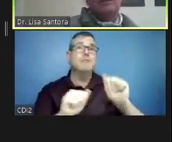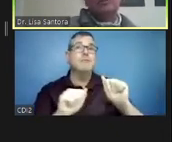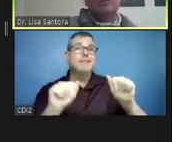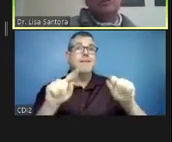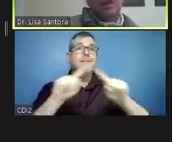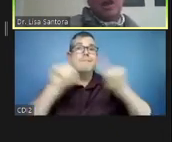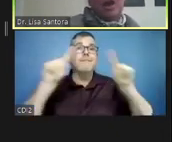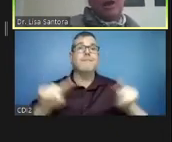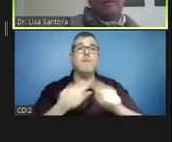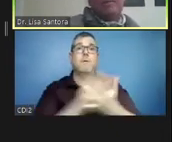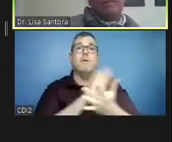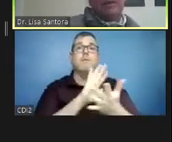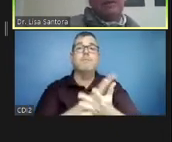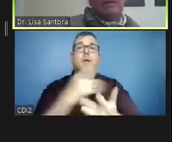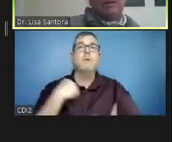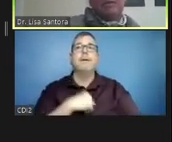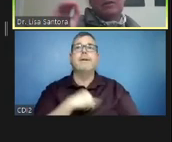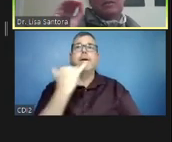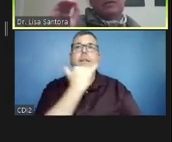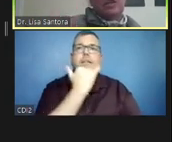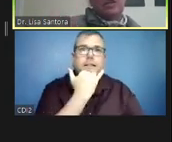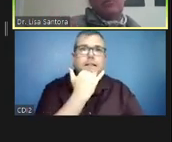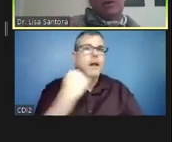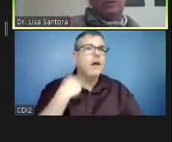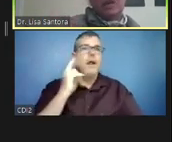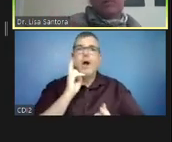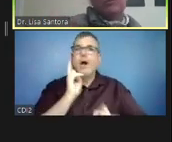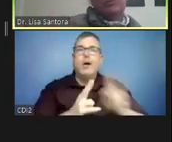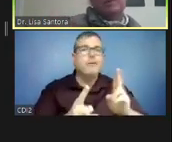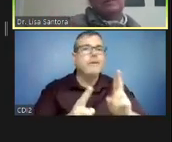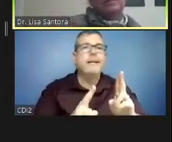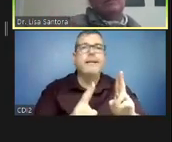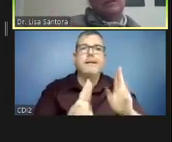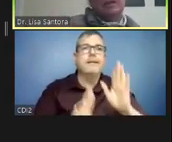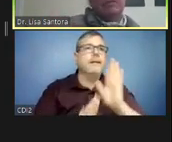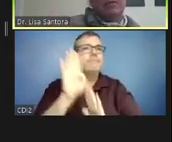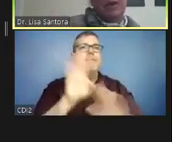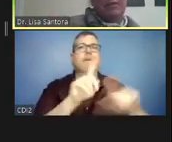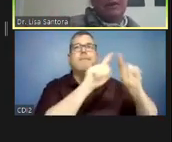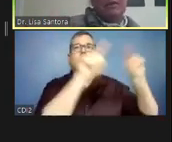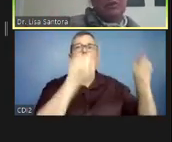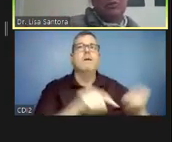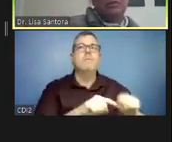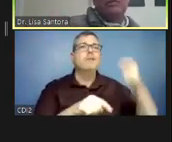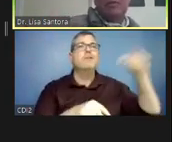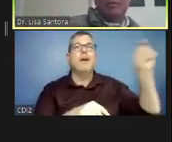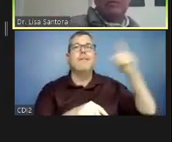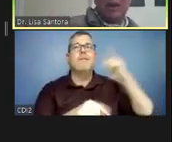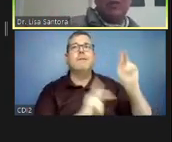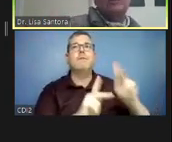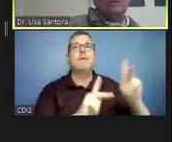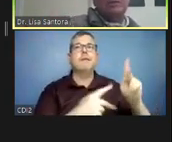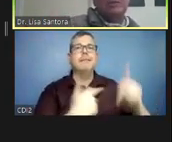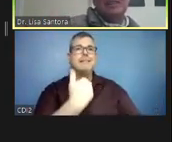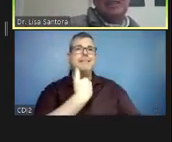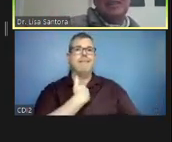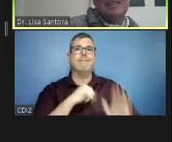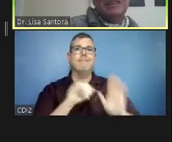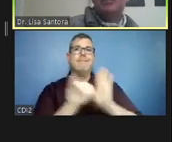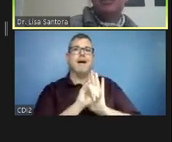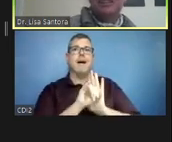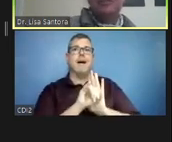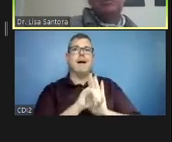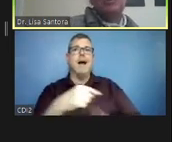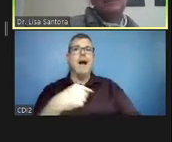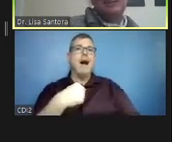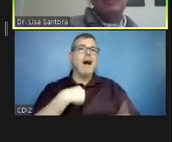did not include a checkbox for people to self-identify if they have intellectual or developmental disabilities. And